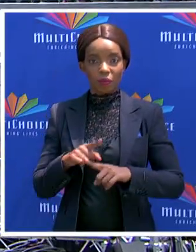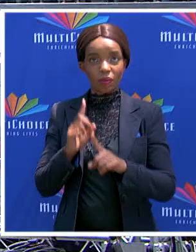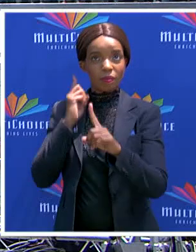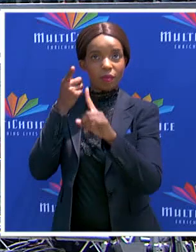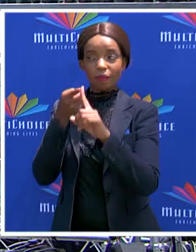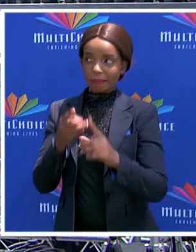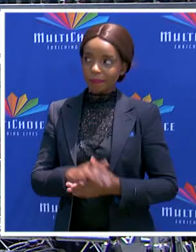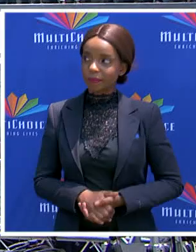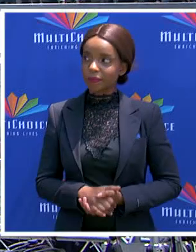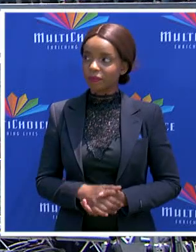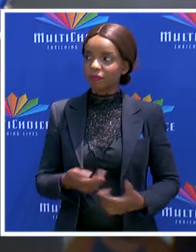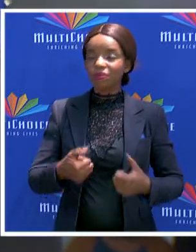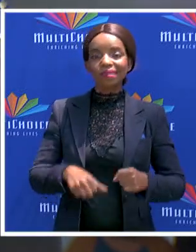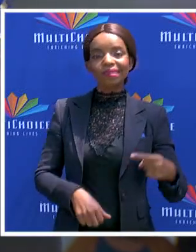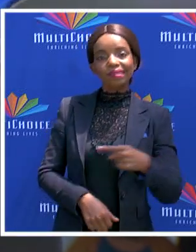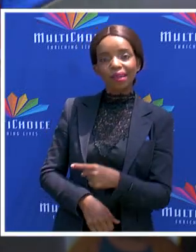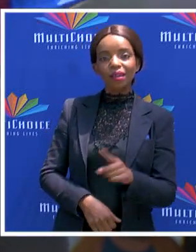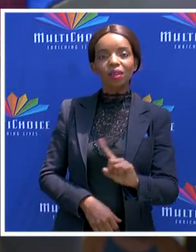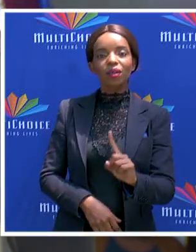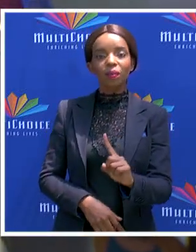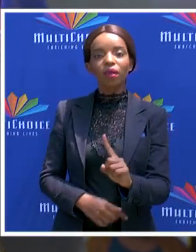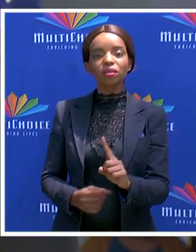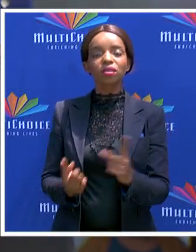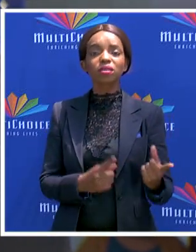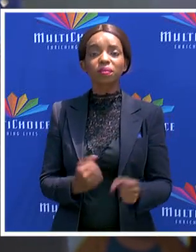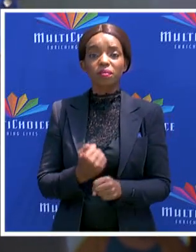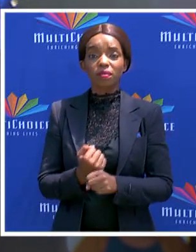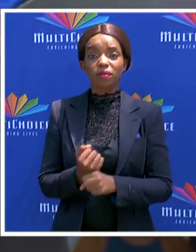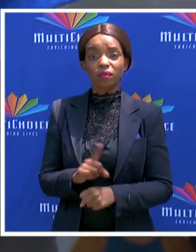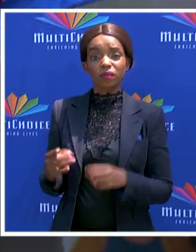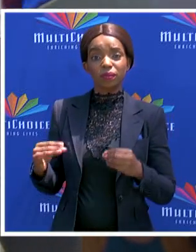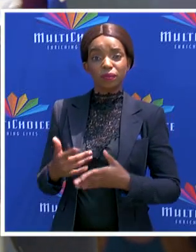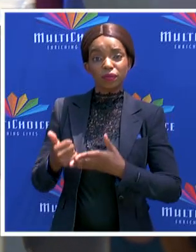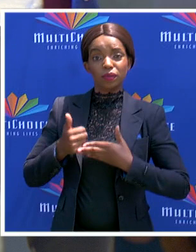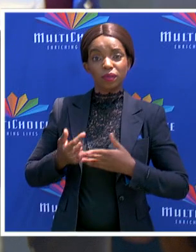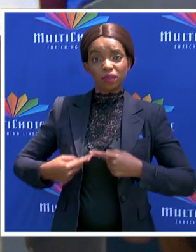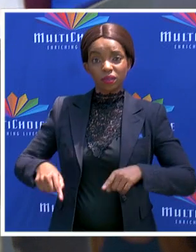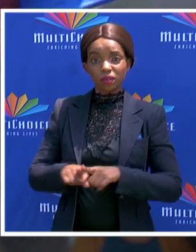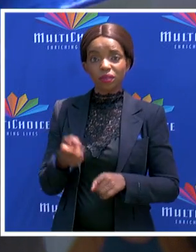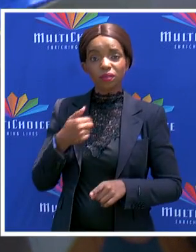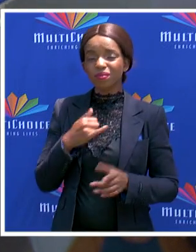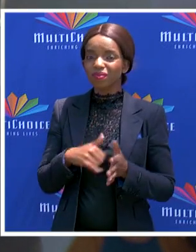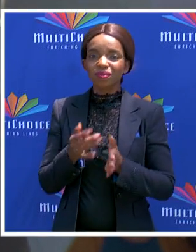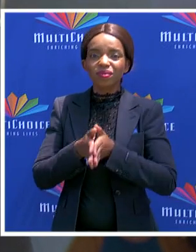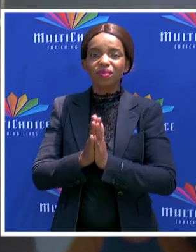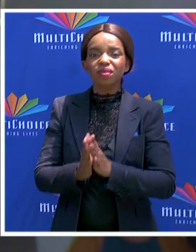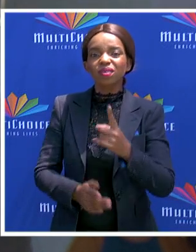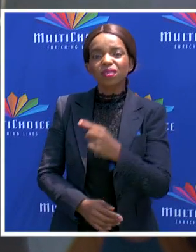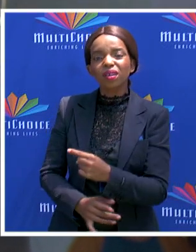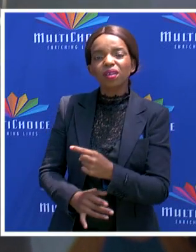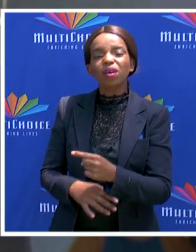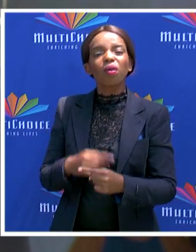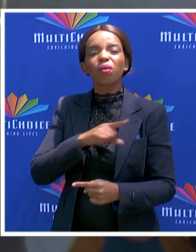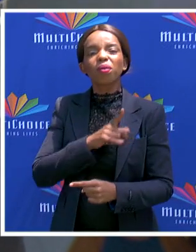And that was Koos's baby. And that is what Koos insisted on. And I asked Koos just now, I said, Koos, why did you fight so hard for this